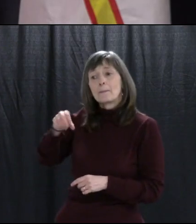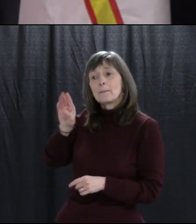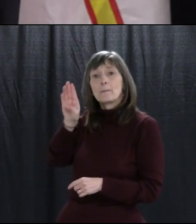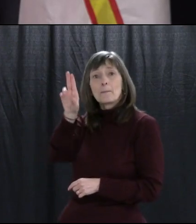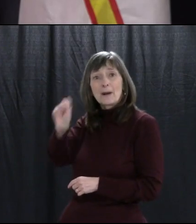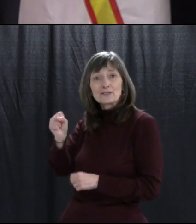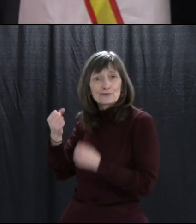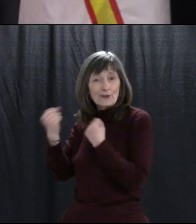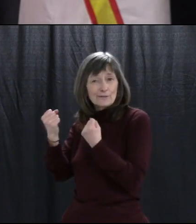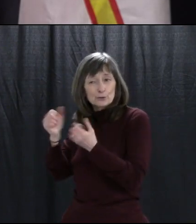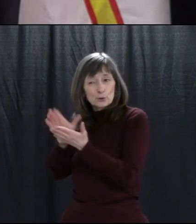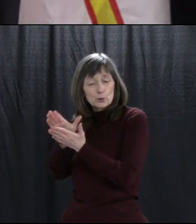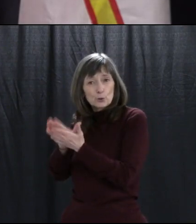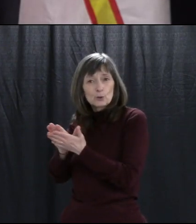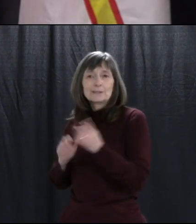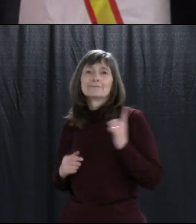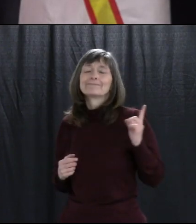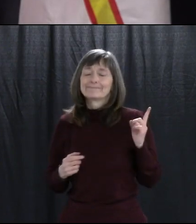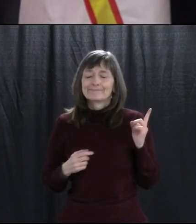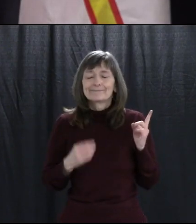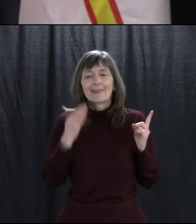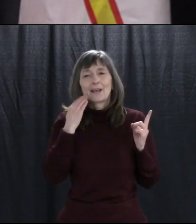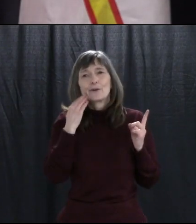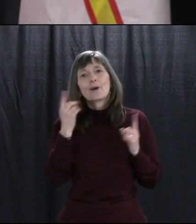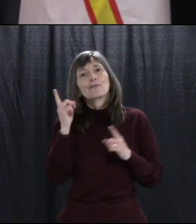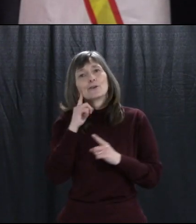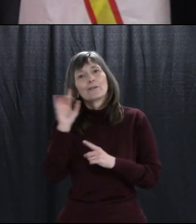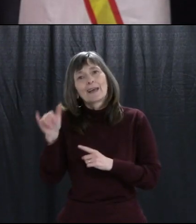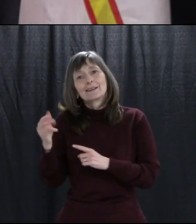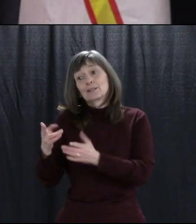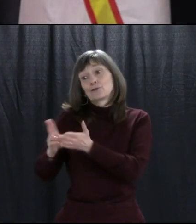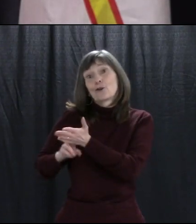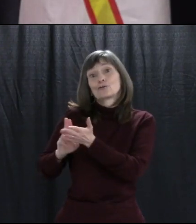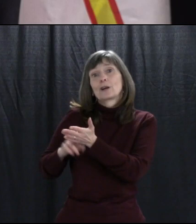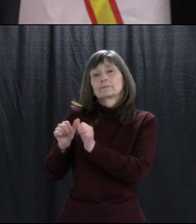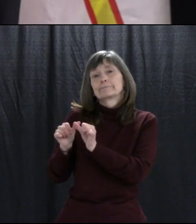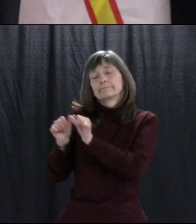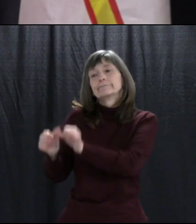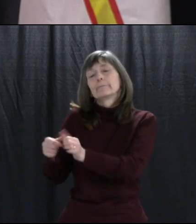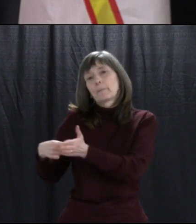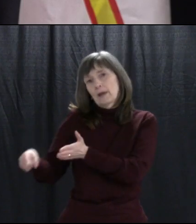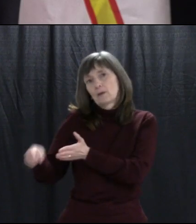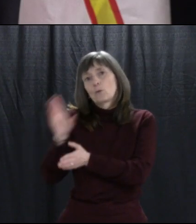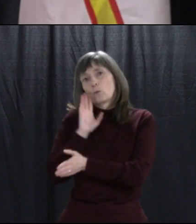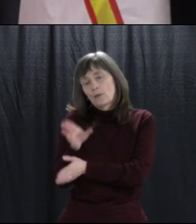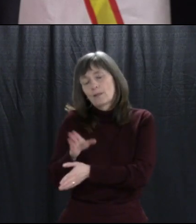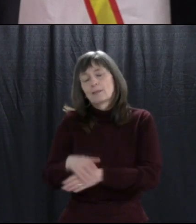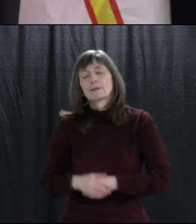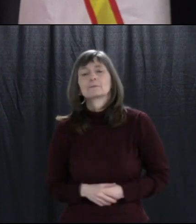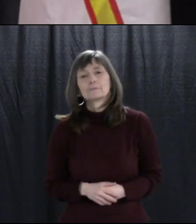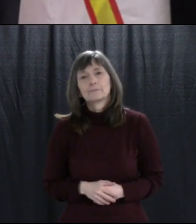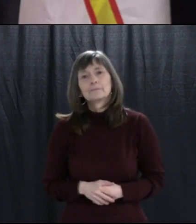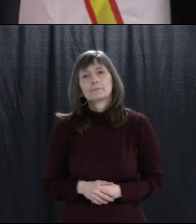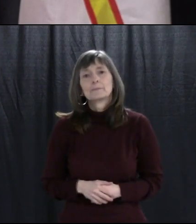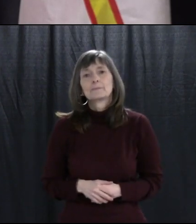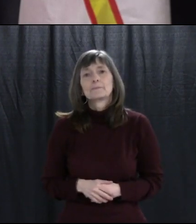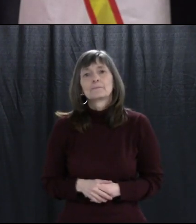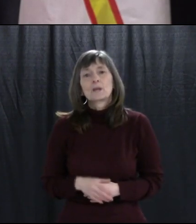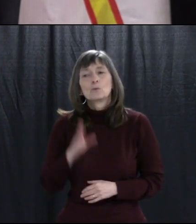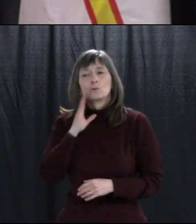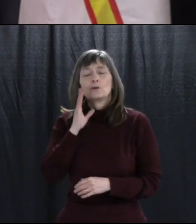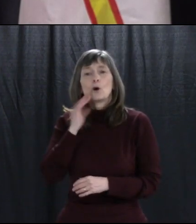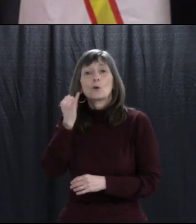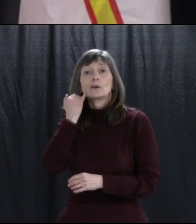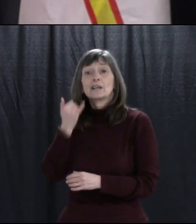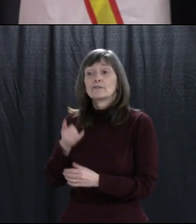an update, which has really been a couple days ago now, that those contracts will continue to be honored because we realize, the impact that this